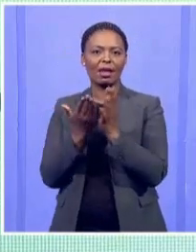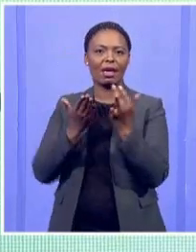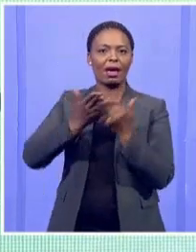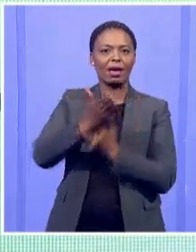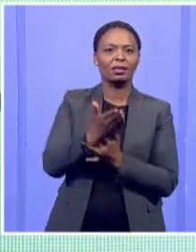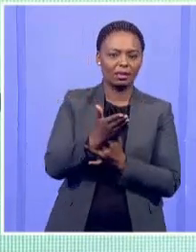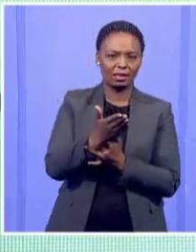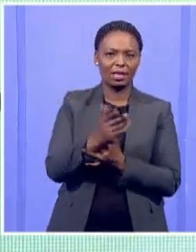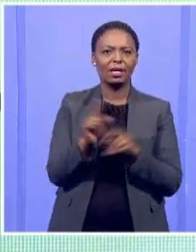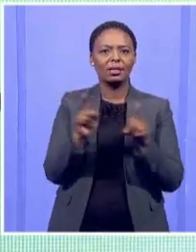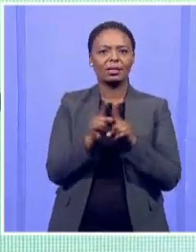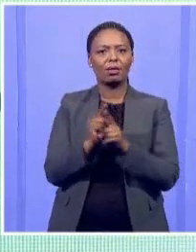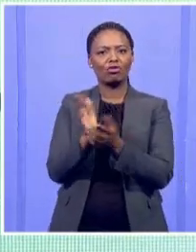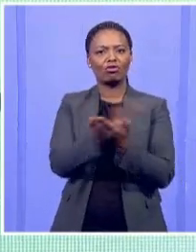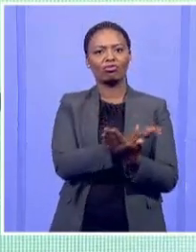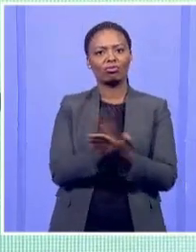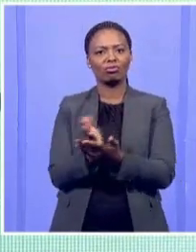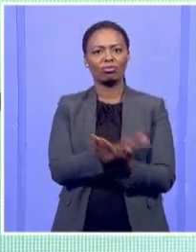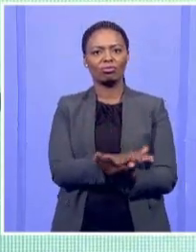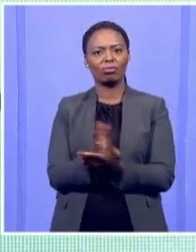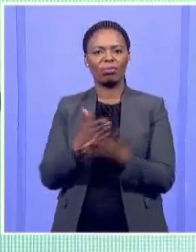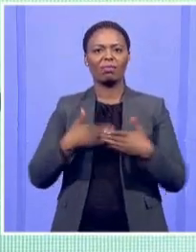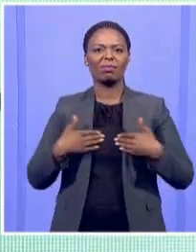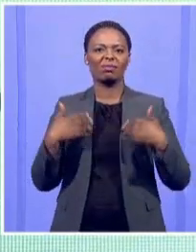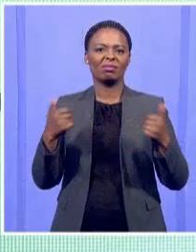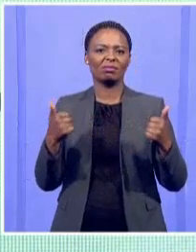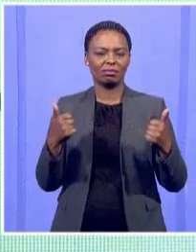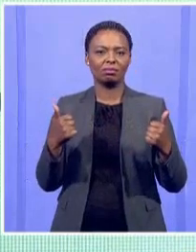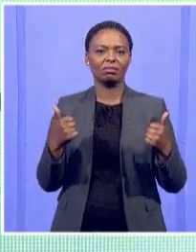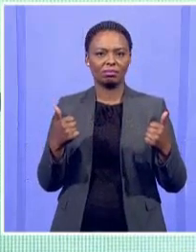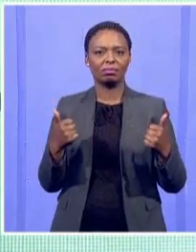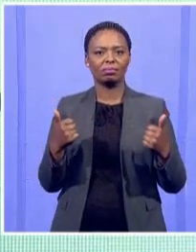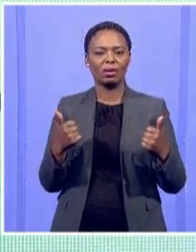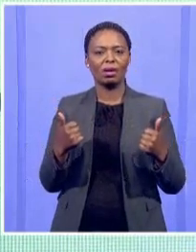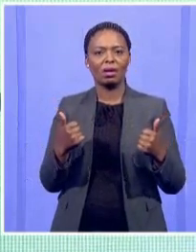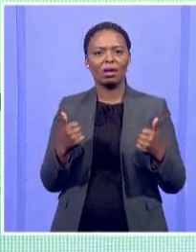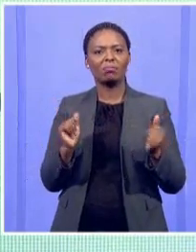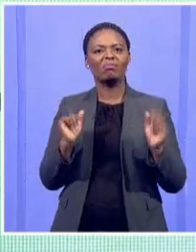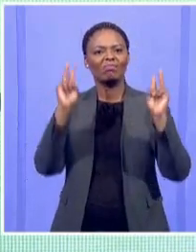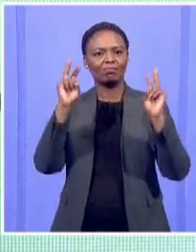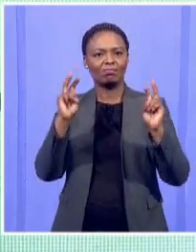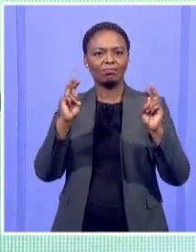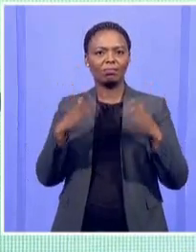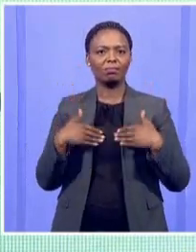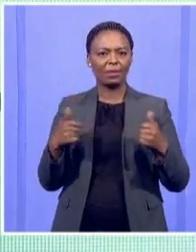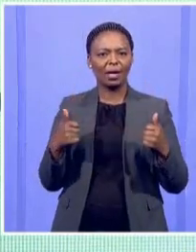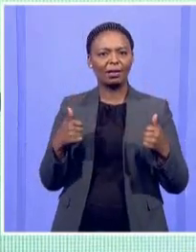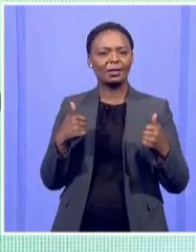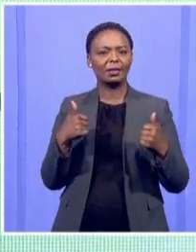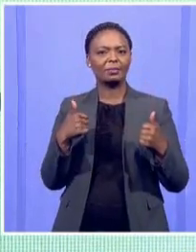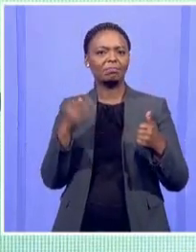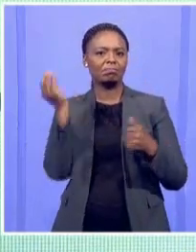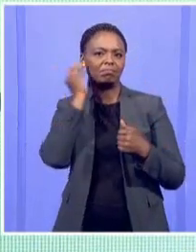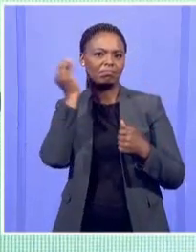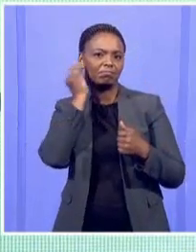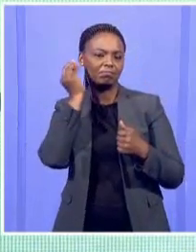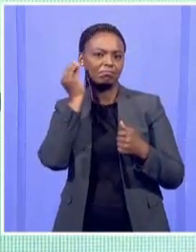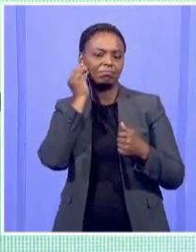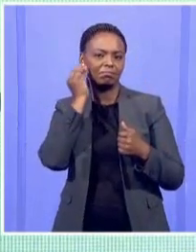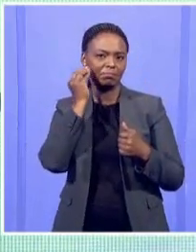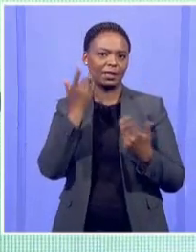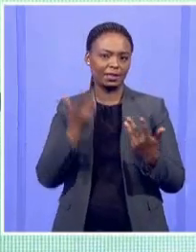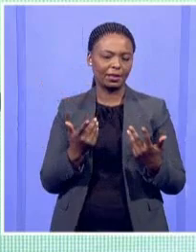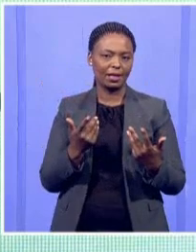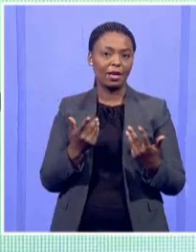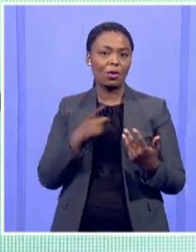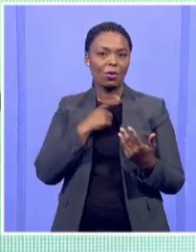and also to share health and health workforce data and other information, which is